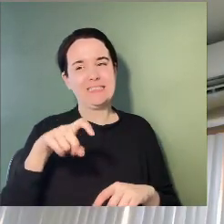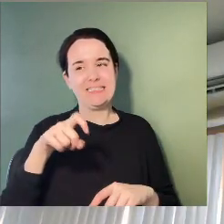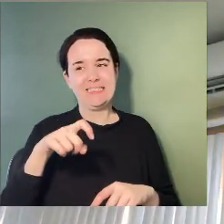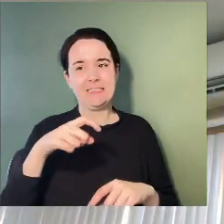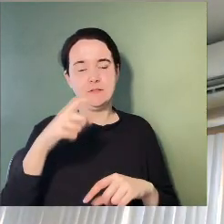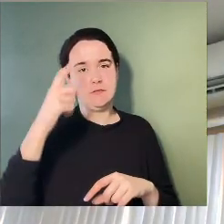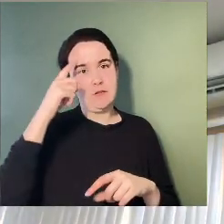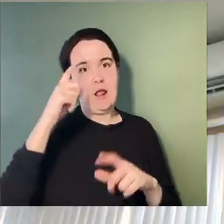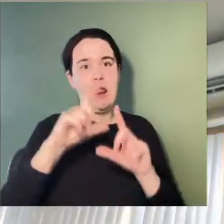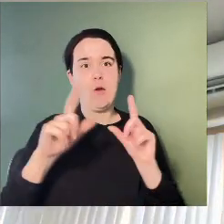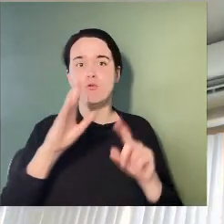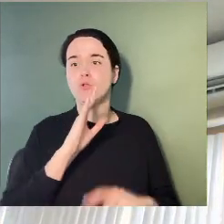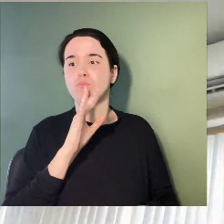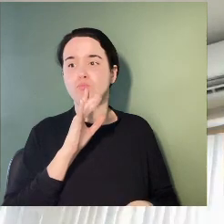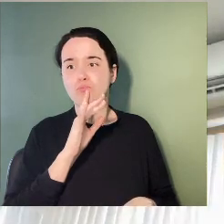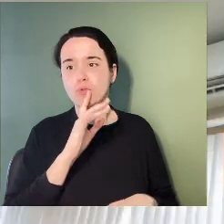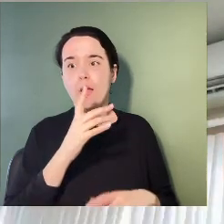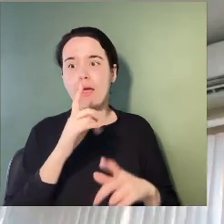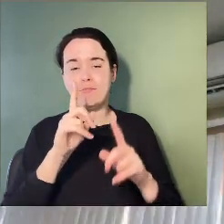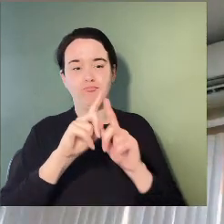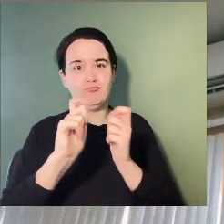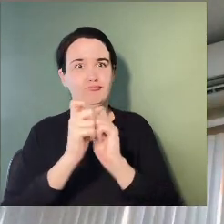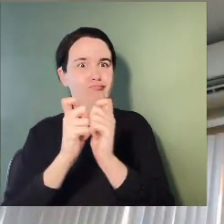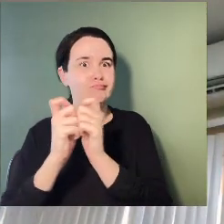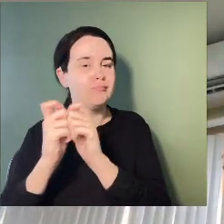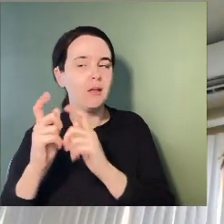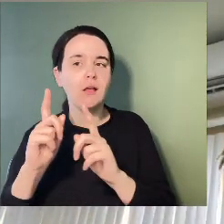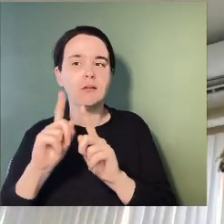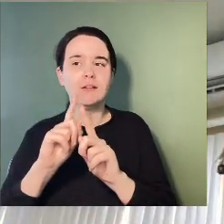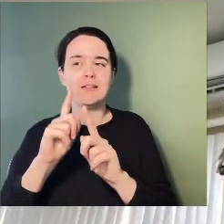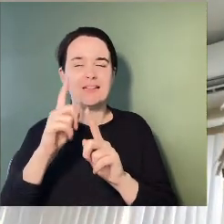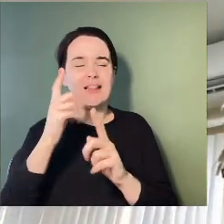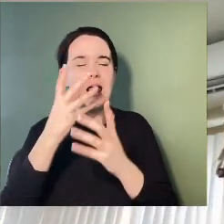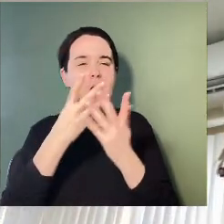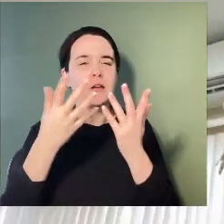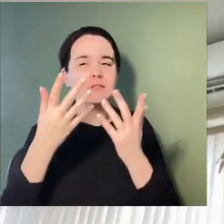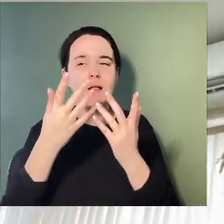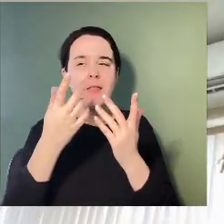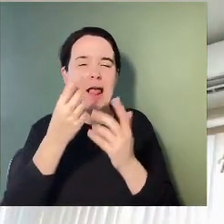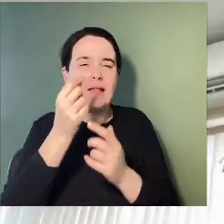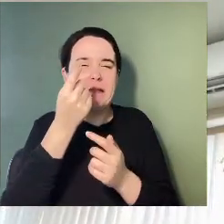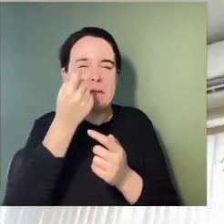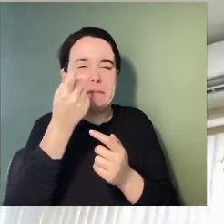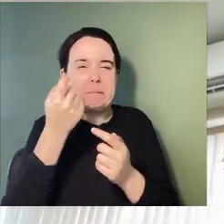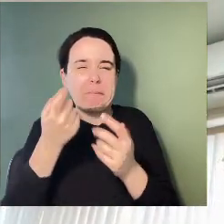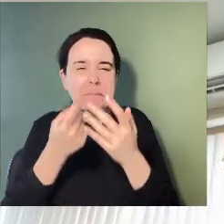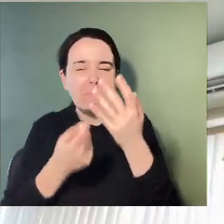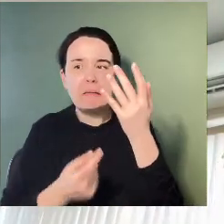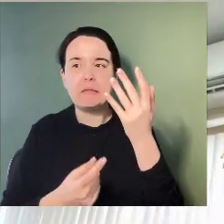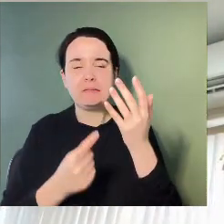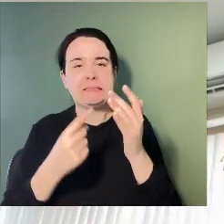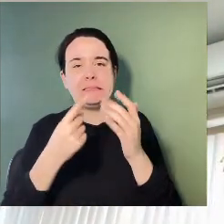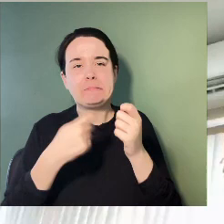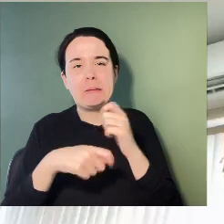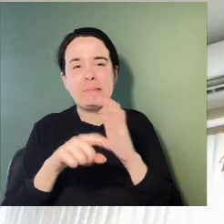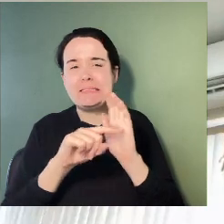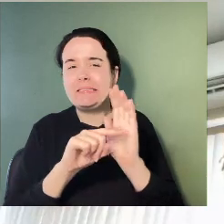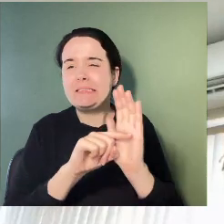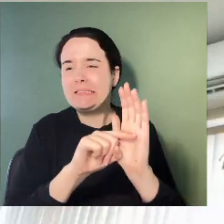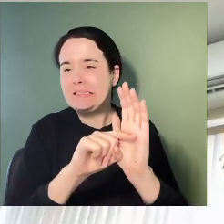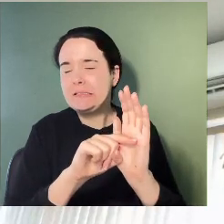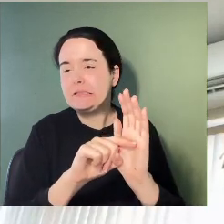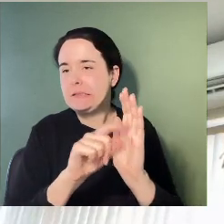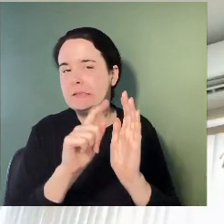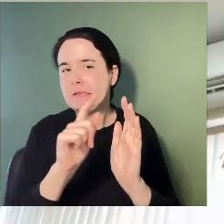they are putting things in place for that. But generally, there are biases and inequalities that comes with AI